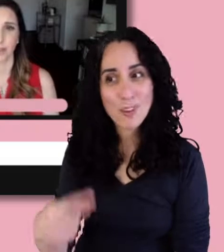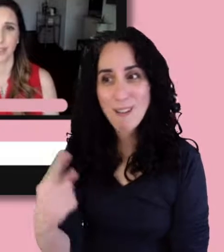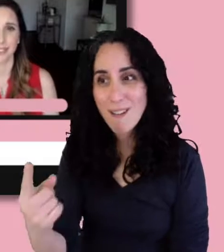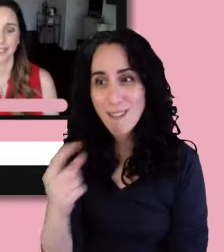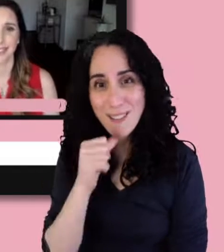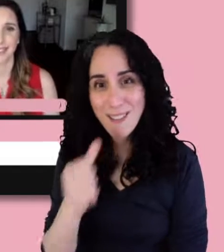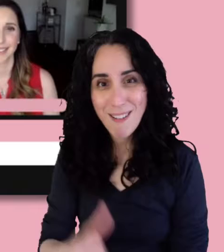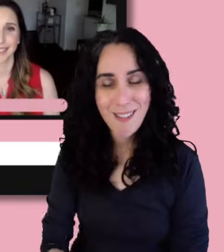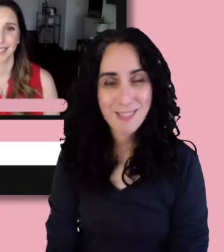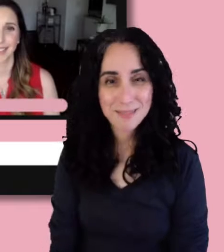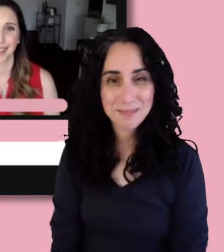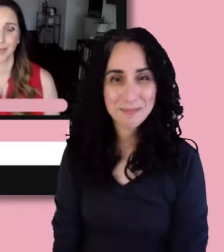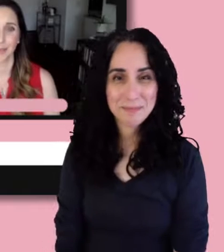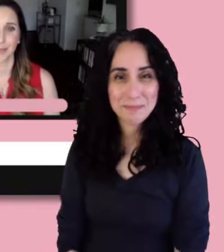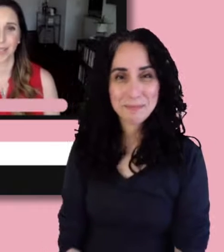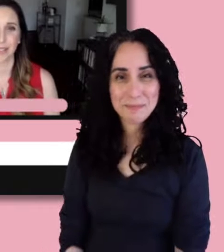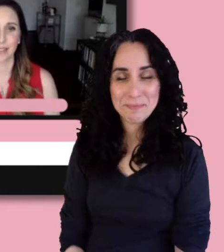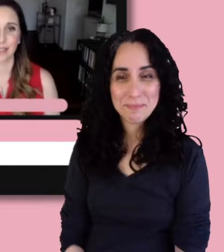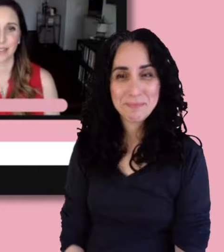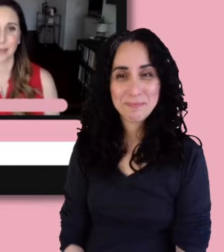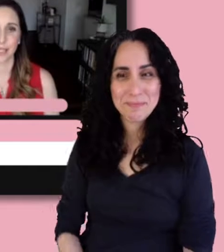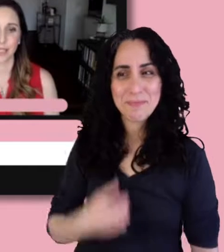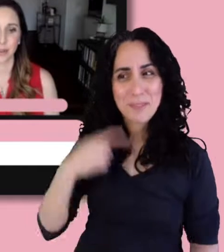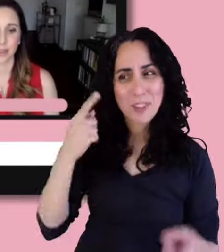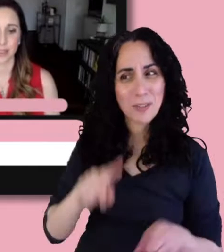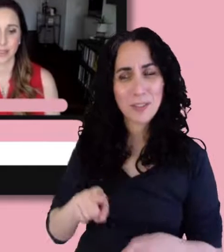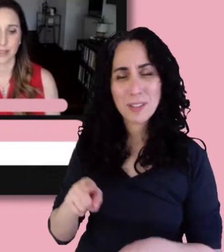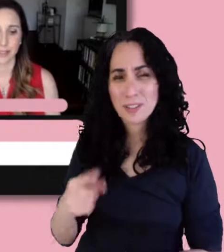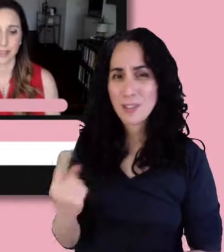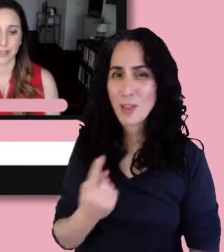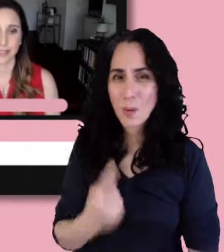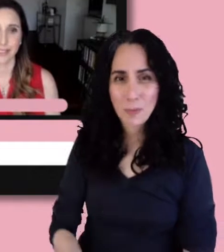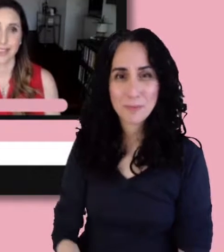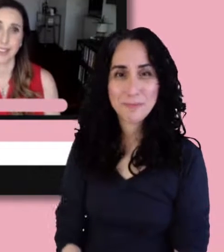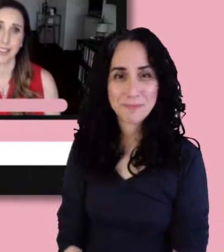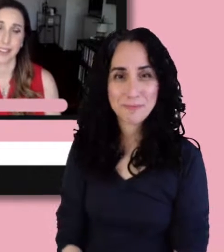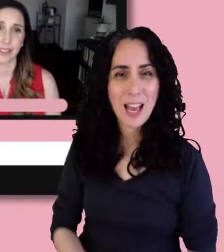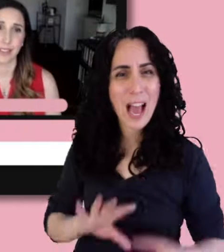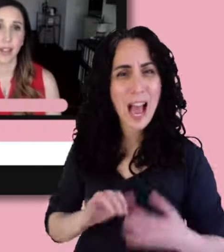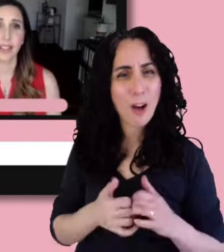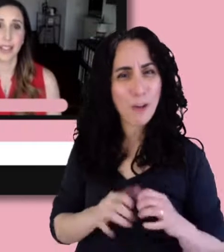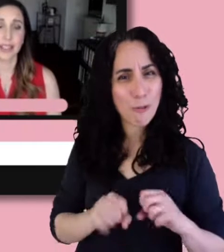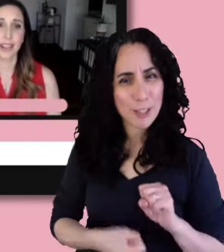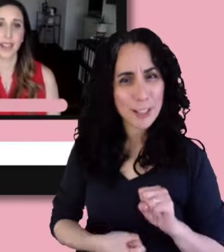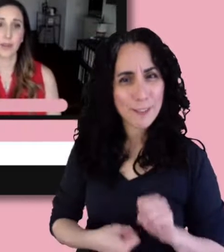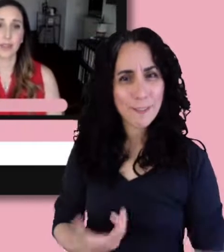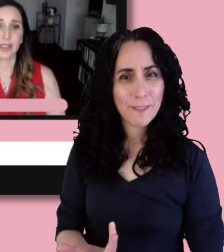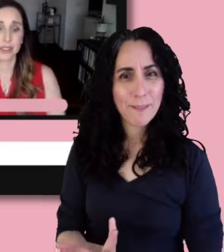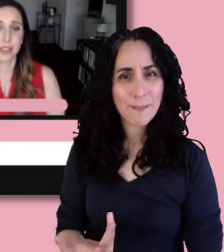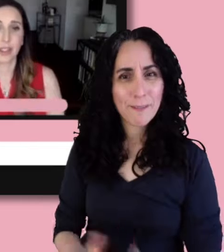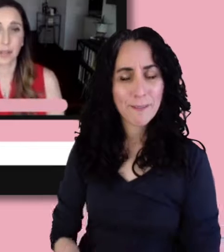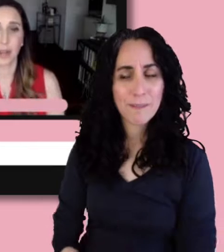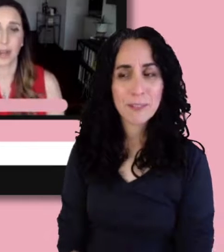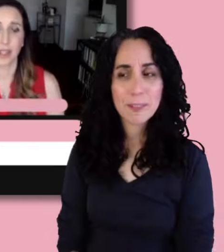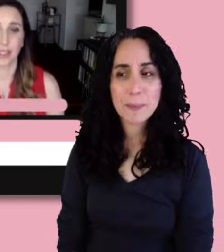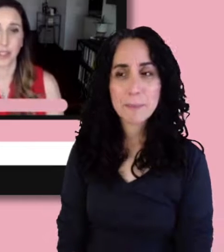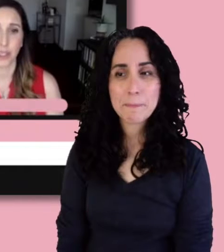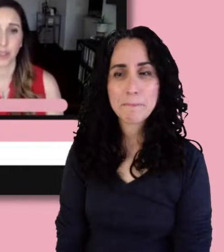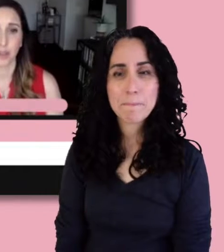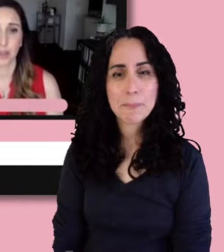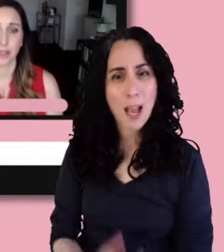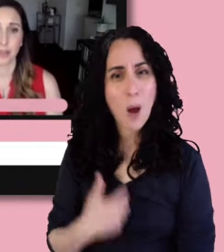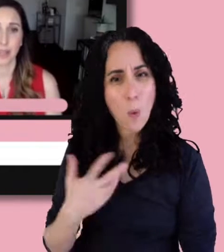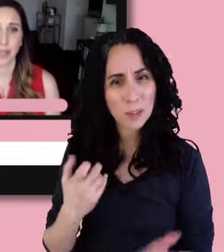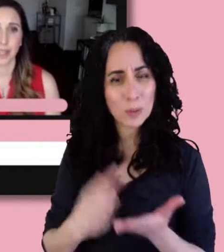alone. You are not at all. How can we grieve this? That's a great question. Yeah, I would love to talk about that in